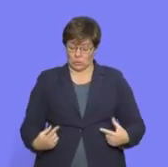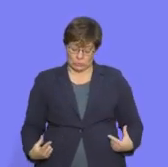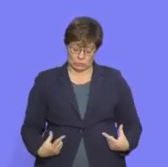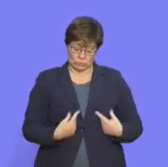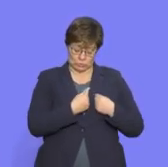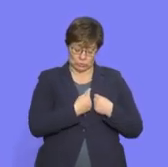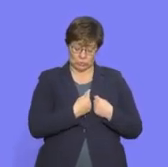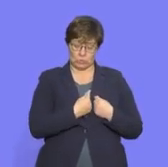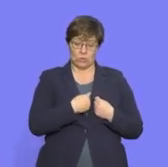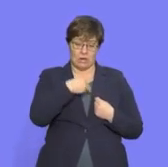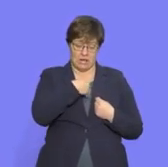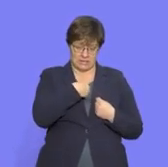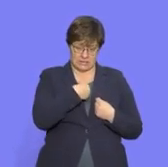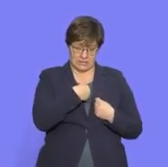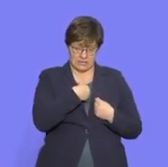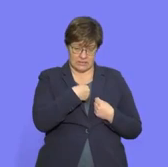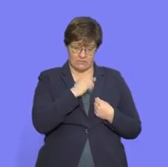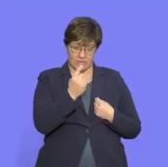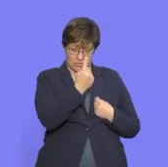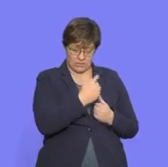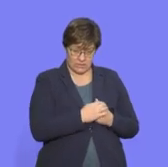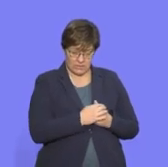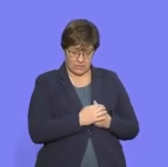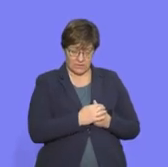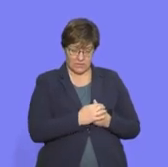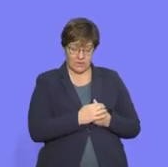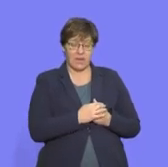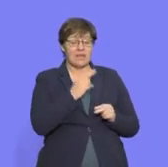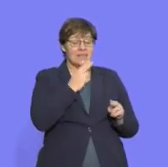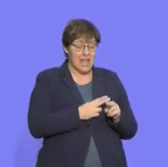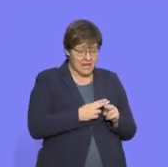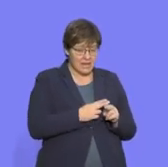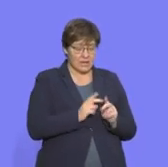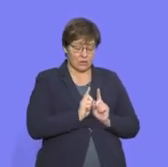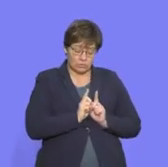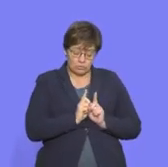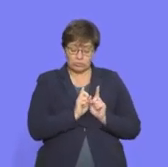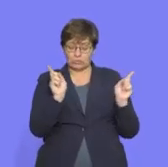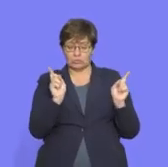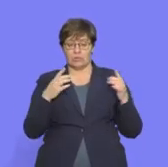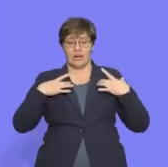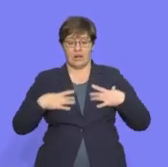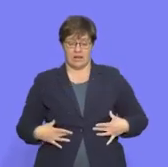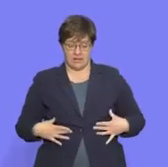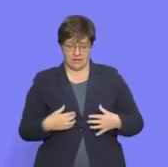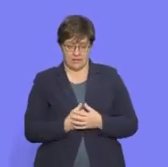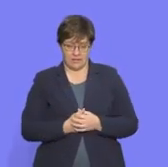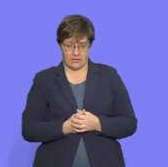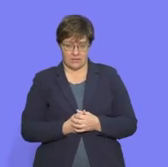to our heart first. Then it must go to the